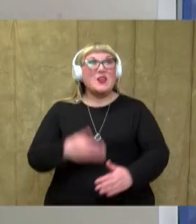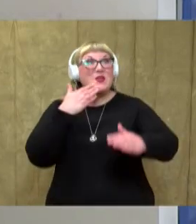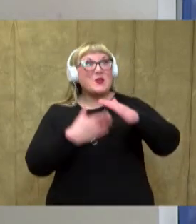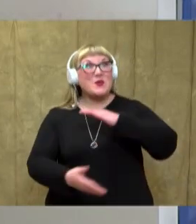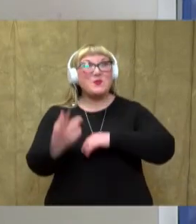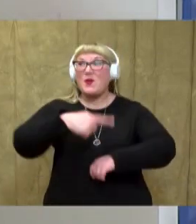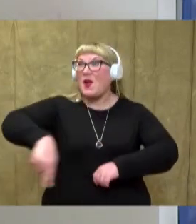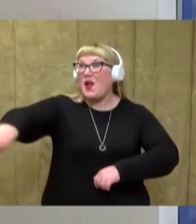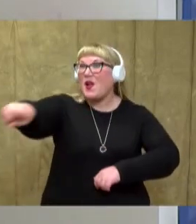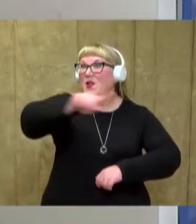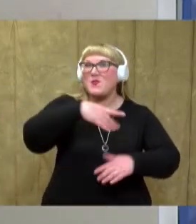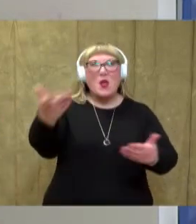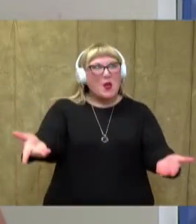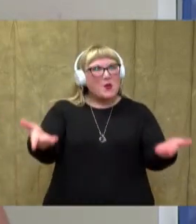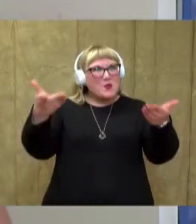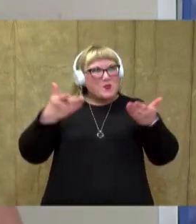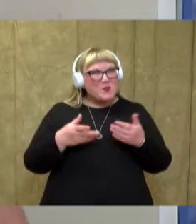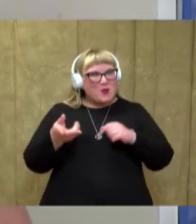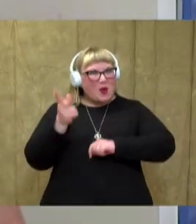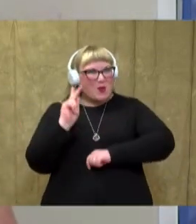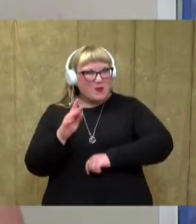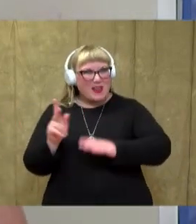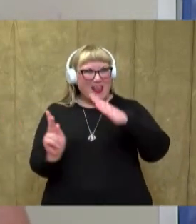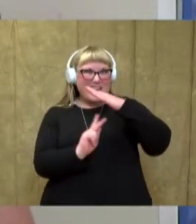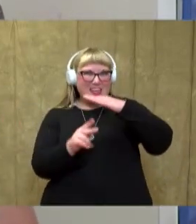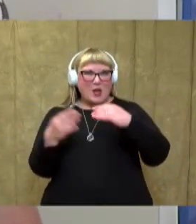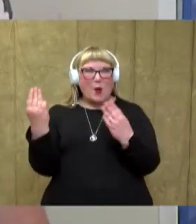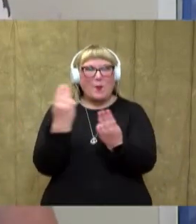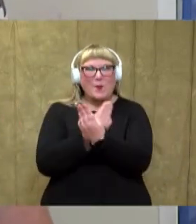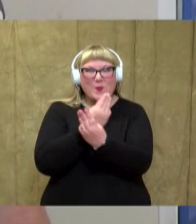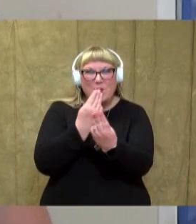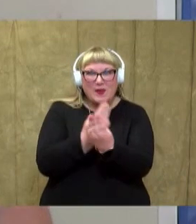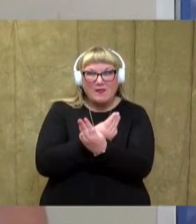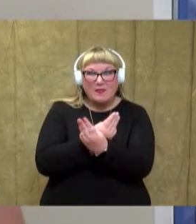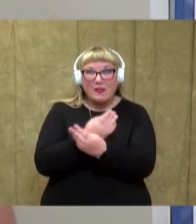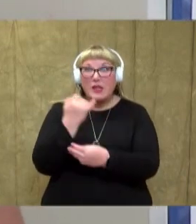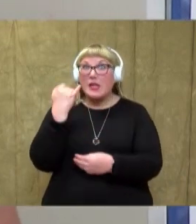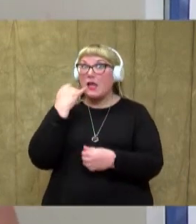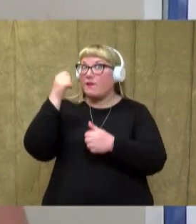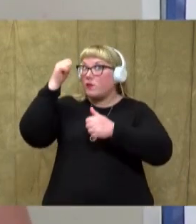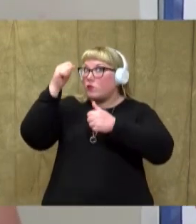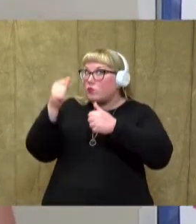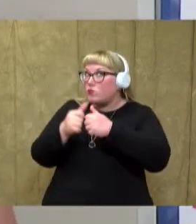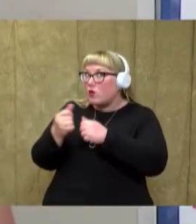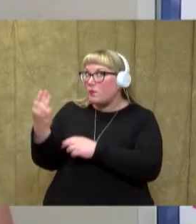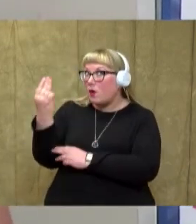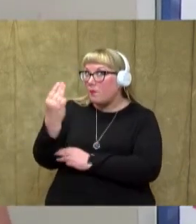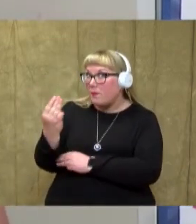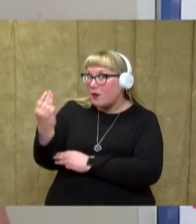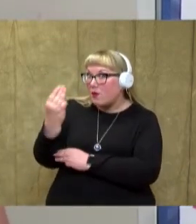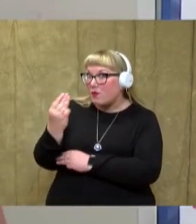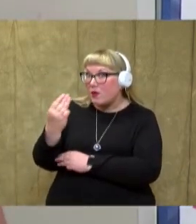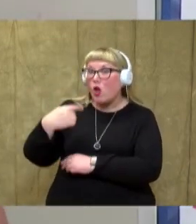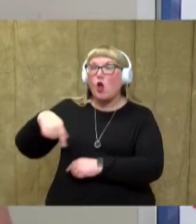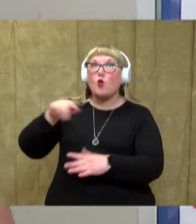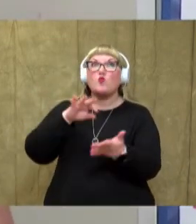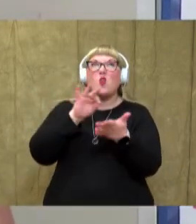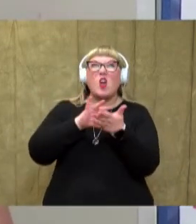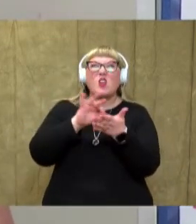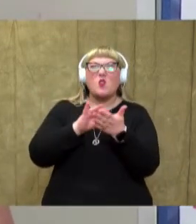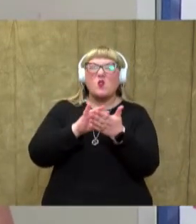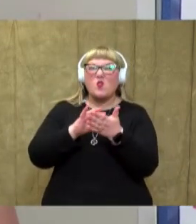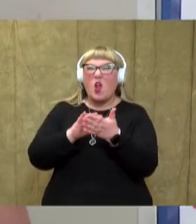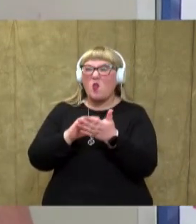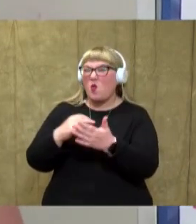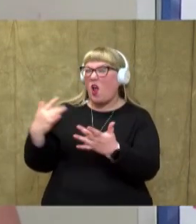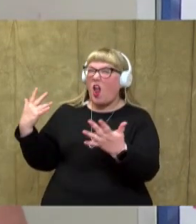Good morning, everyone, and welcome back to Kindergarten Math. If you remember, on Monday, we started counting all